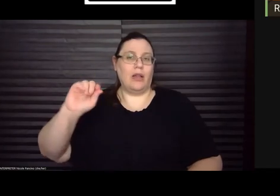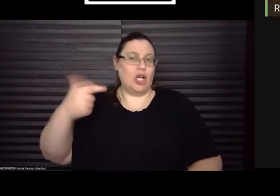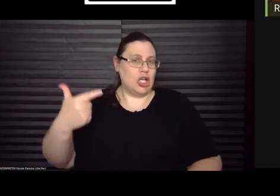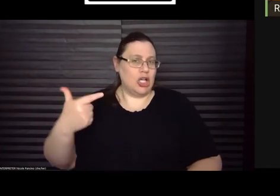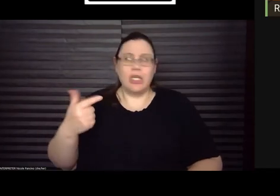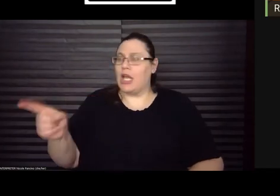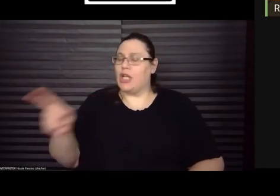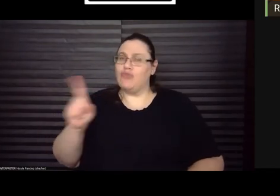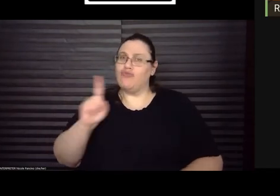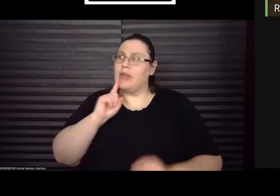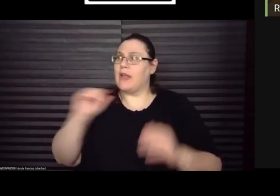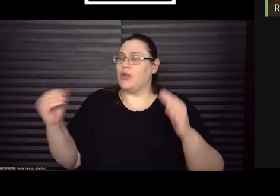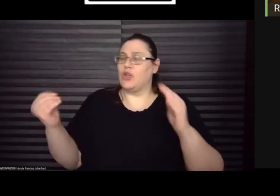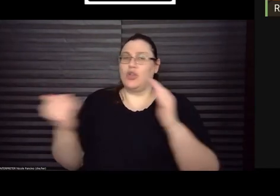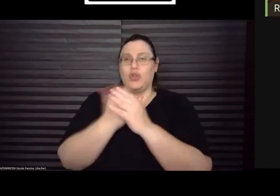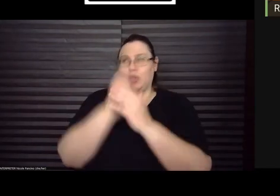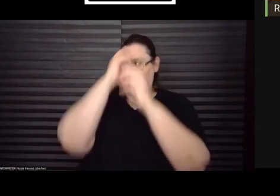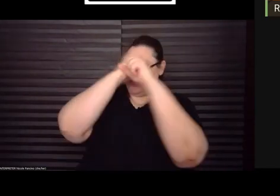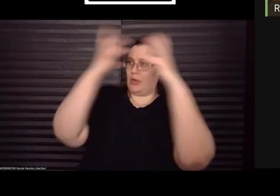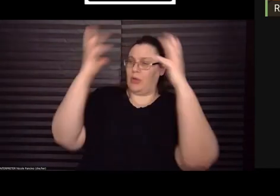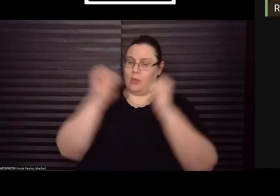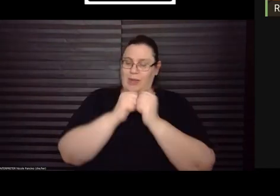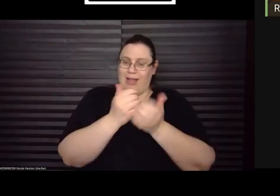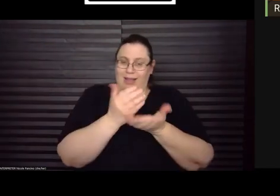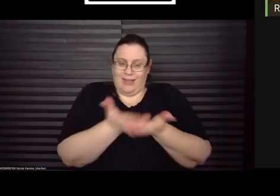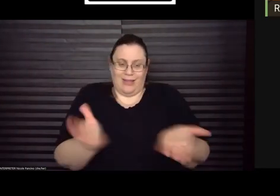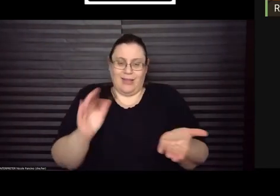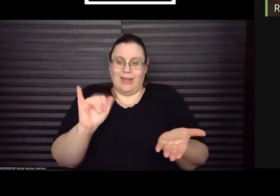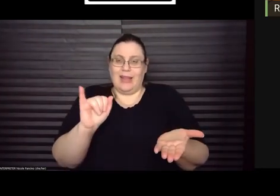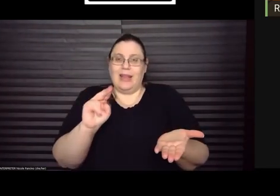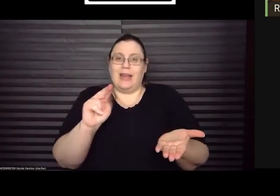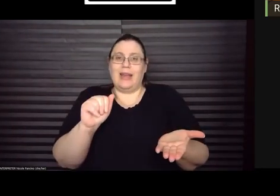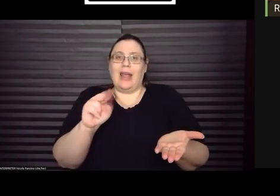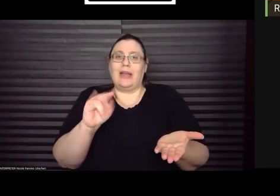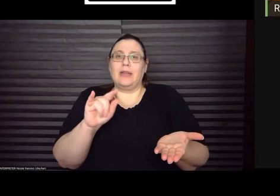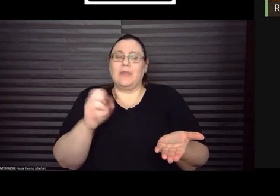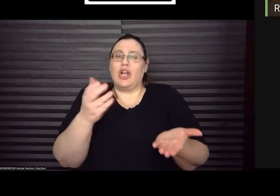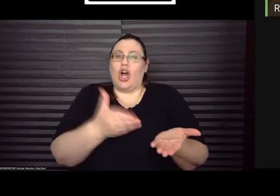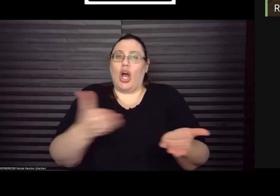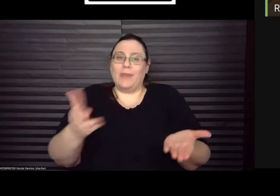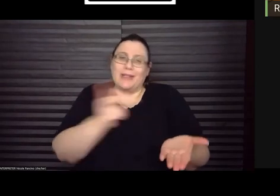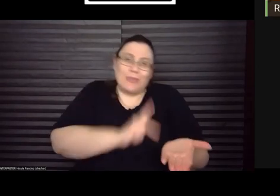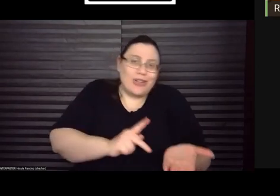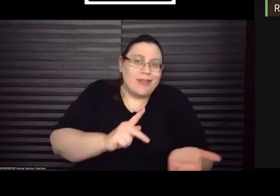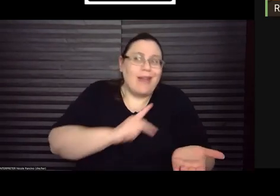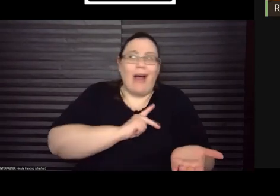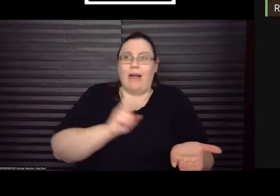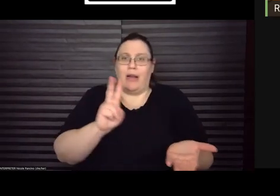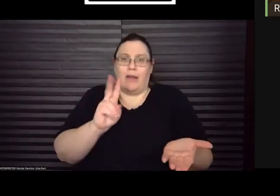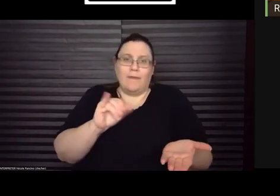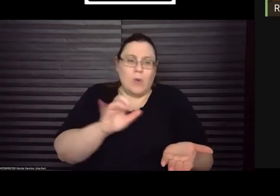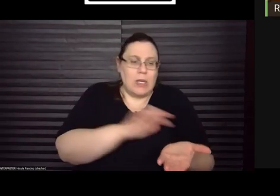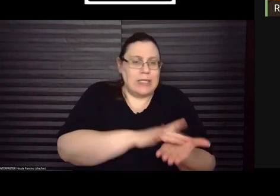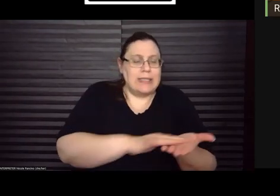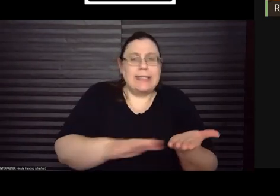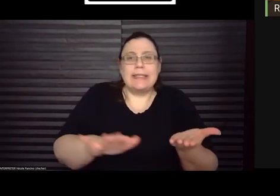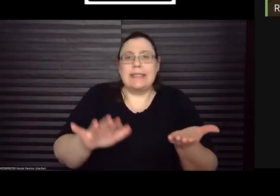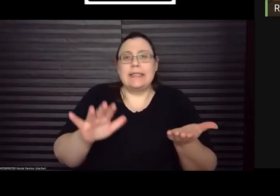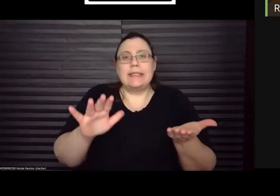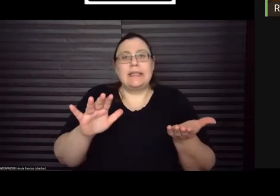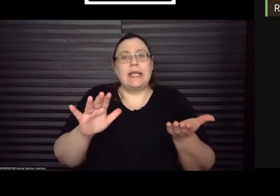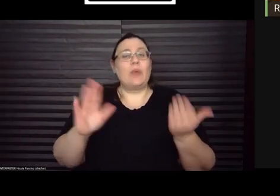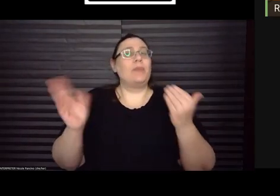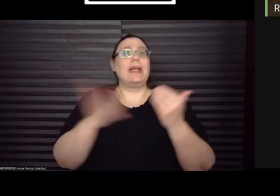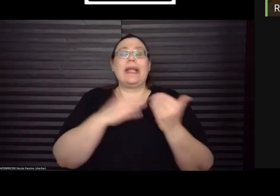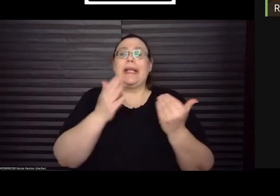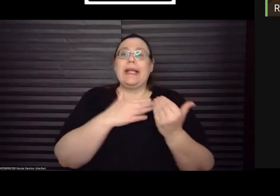you take this to an entirely new level, giving inanimate objects personality and voice. And it would be very easy to